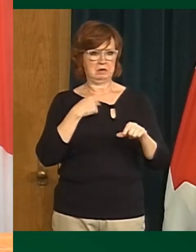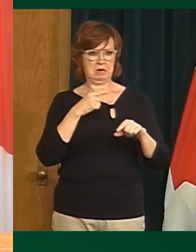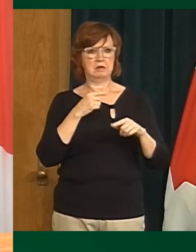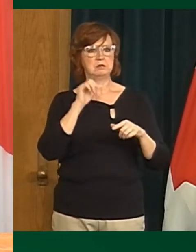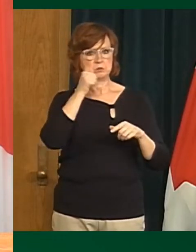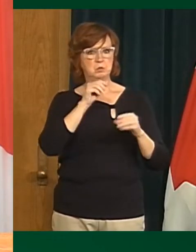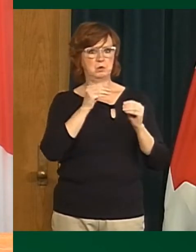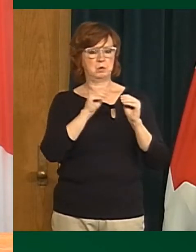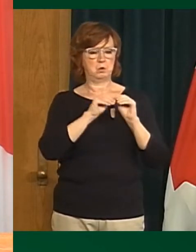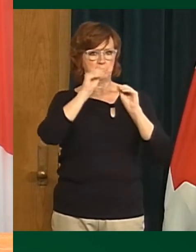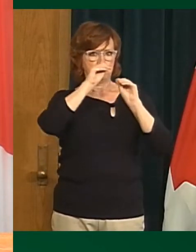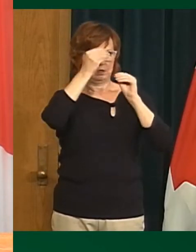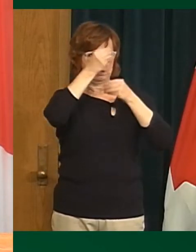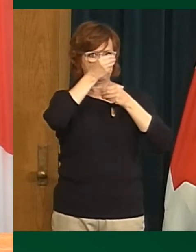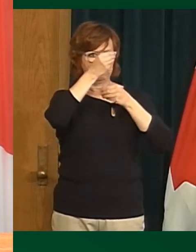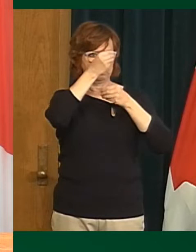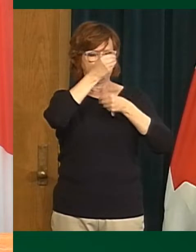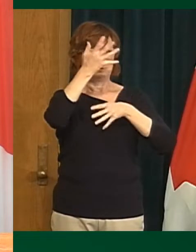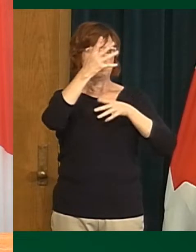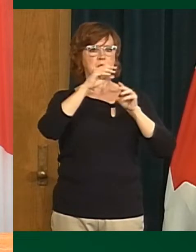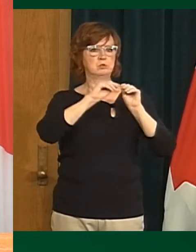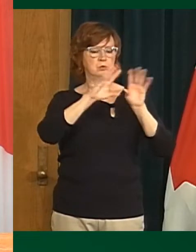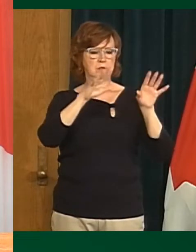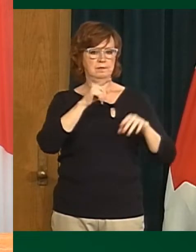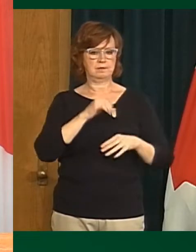We'll take our next question on the line.